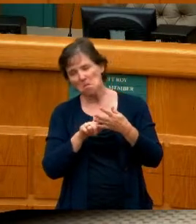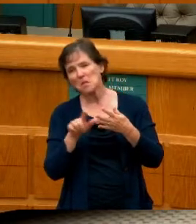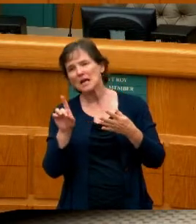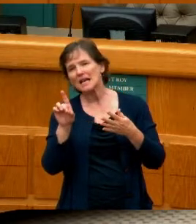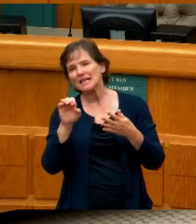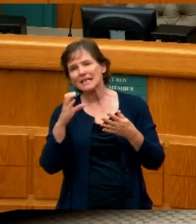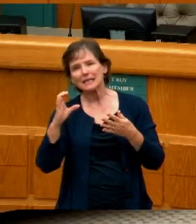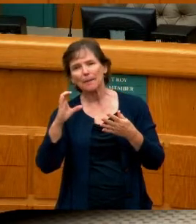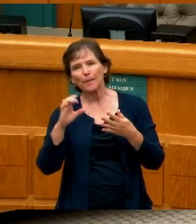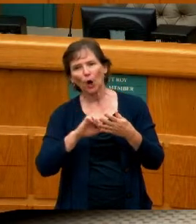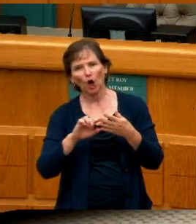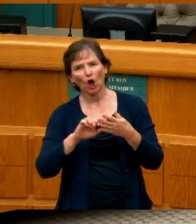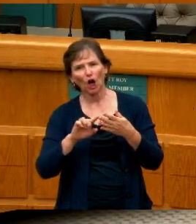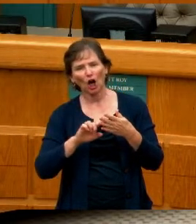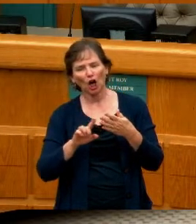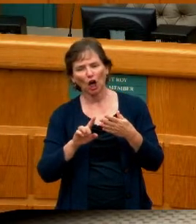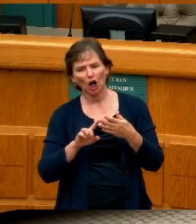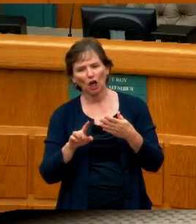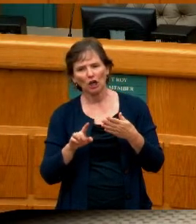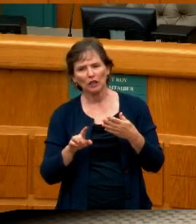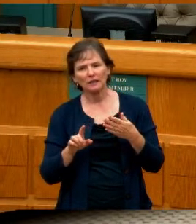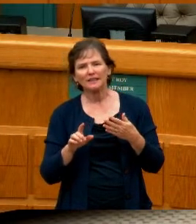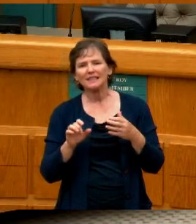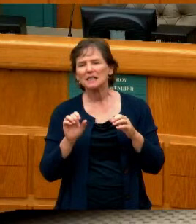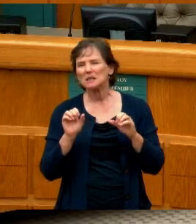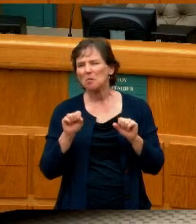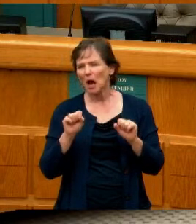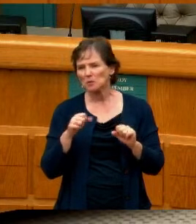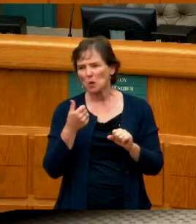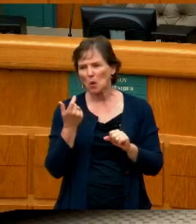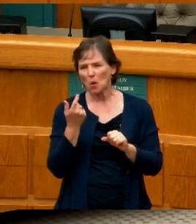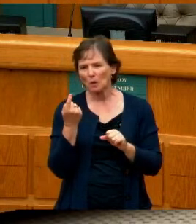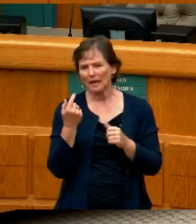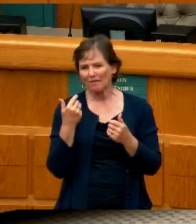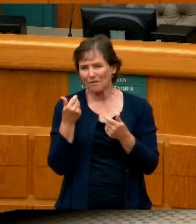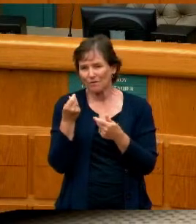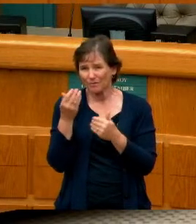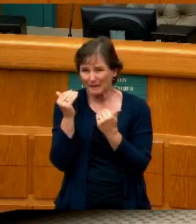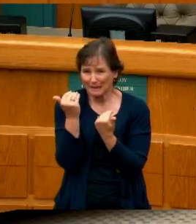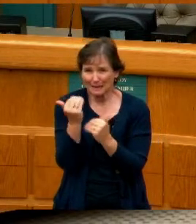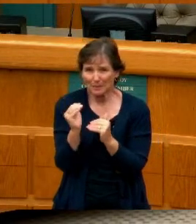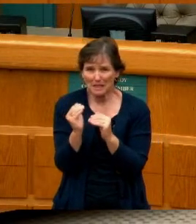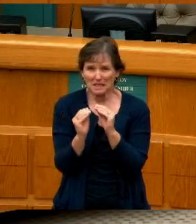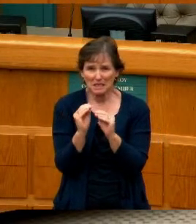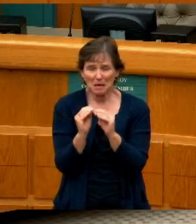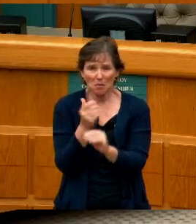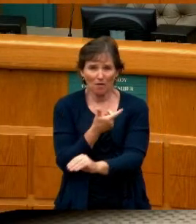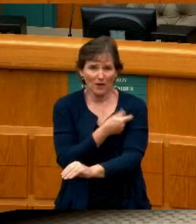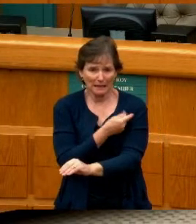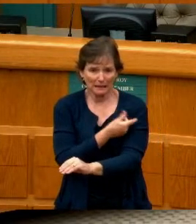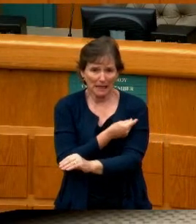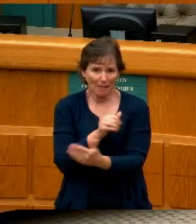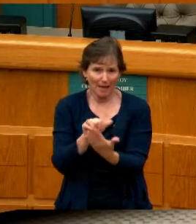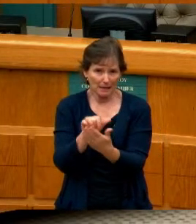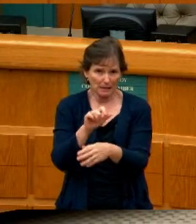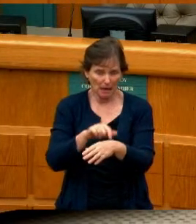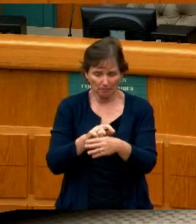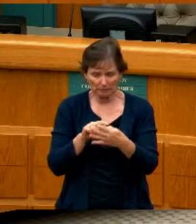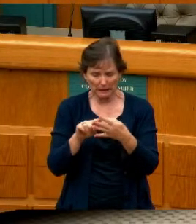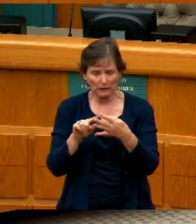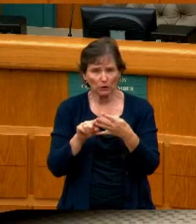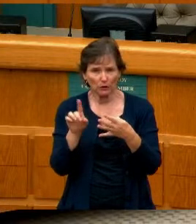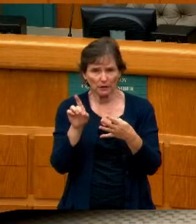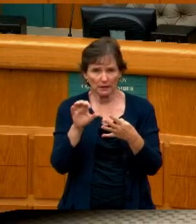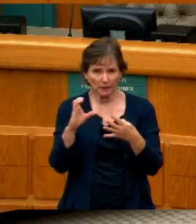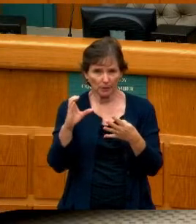begin arriving by mid-December. That's a few weeks from now. While there may only be a few doses of